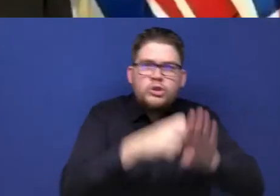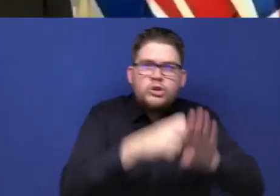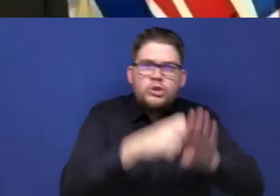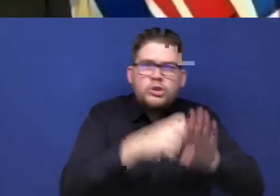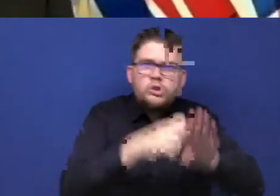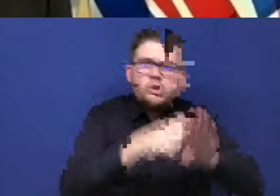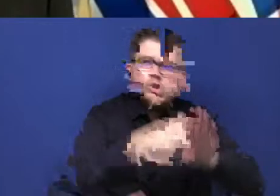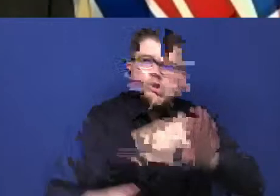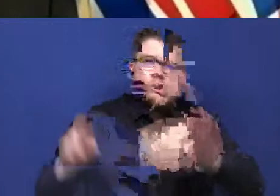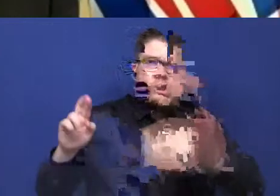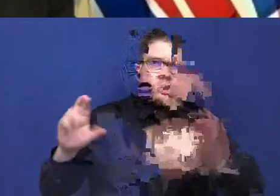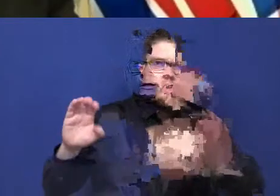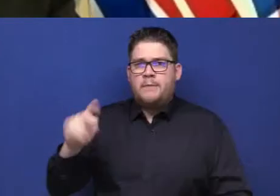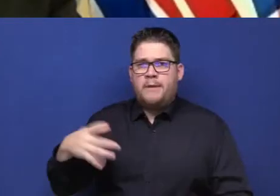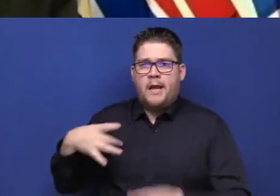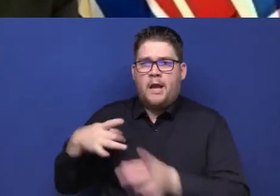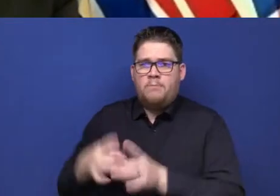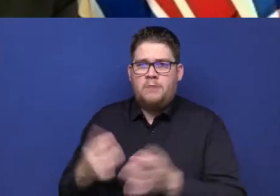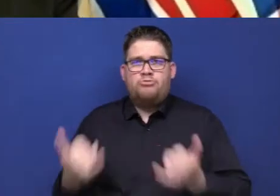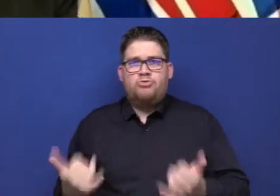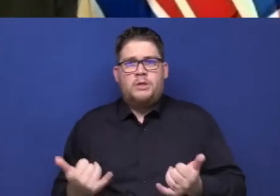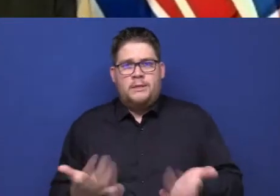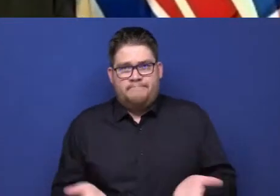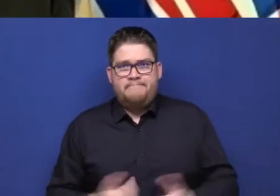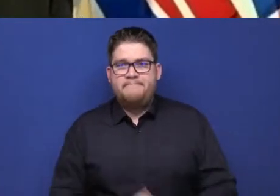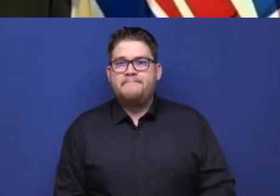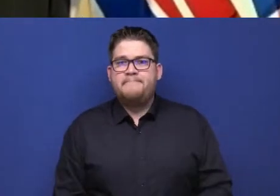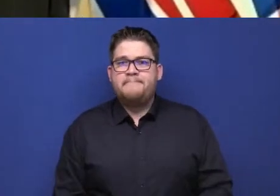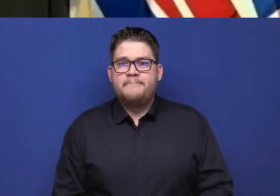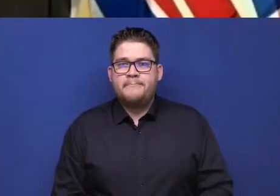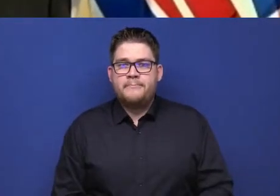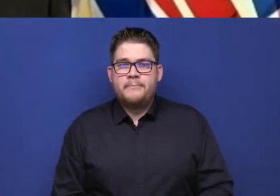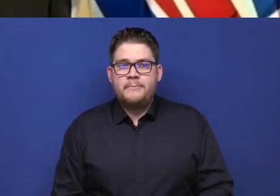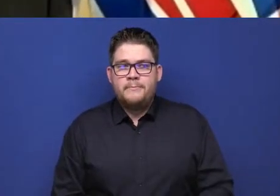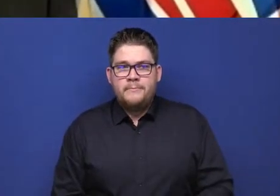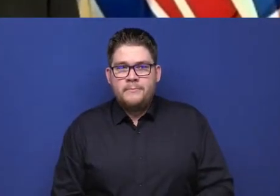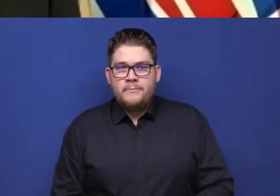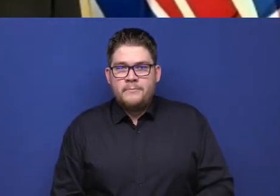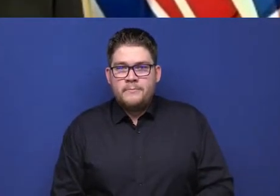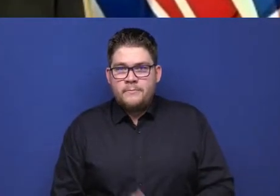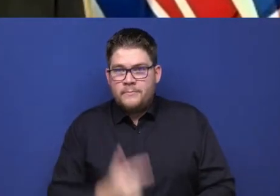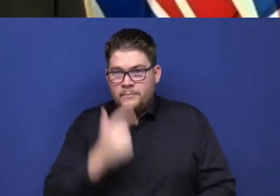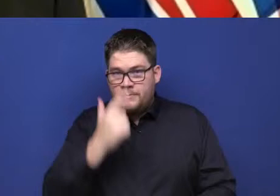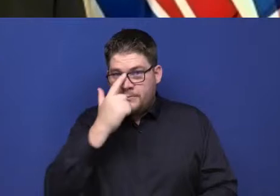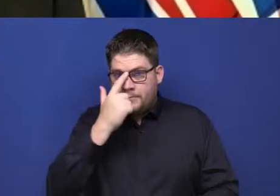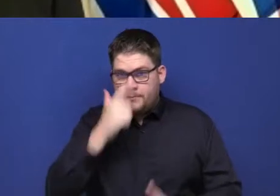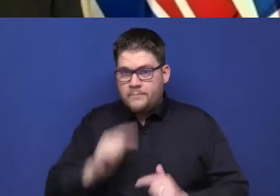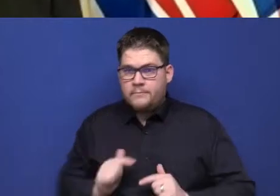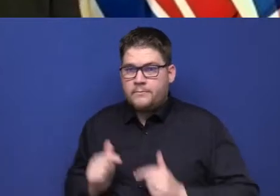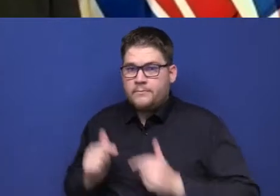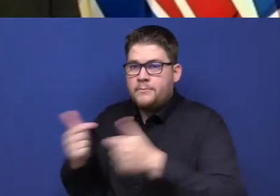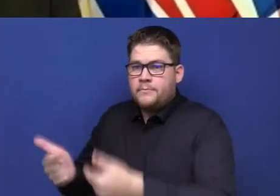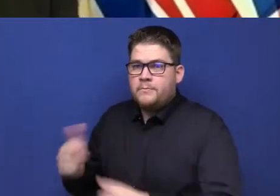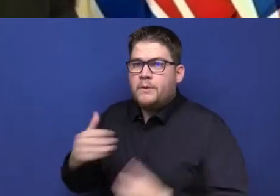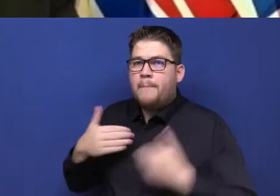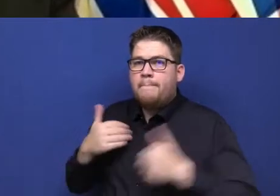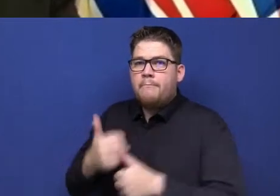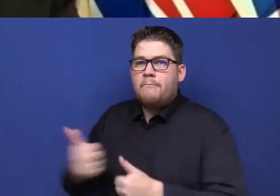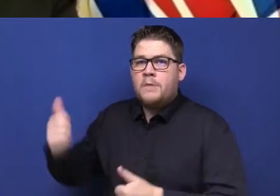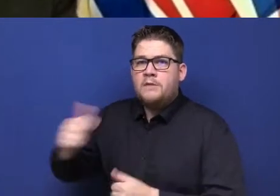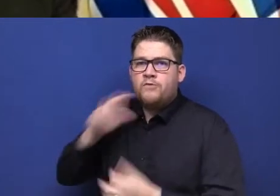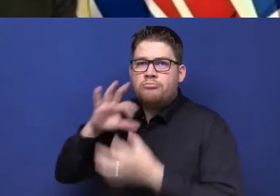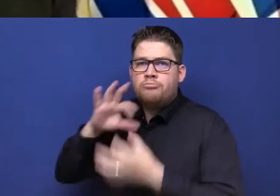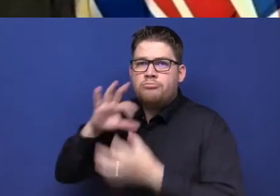you. That concludes today's operational updates. A reminder to media on the line, you may now press star one to enter the queue, and you will be limited to